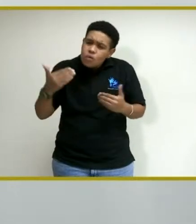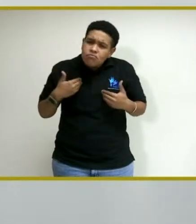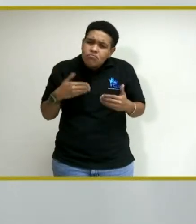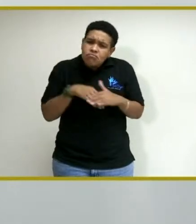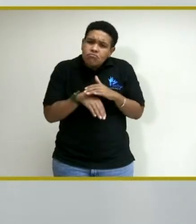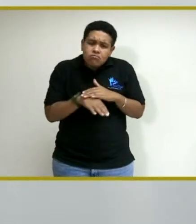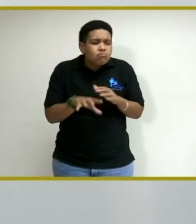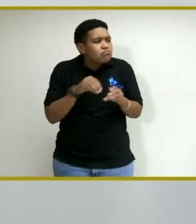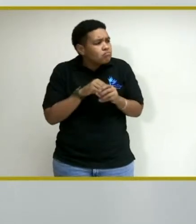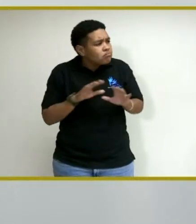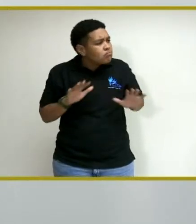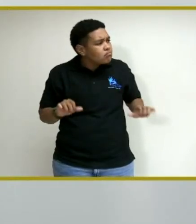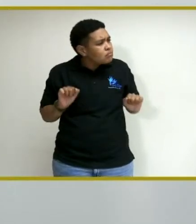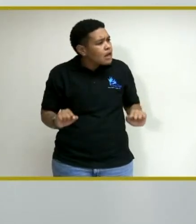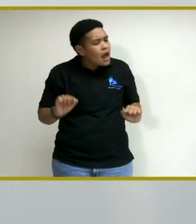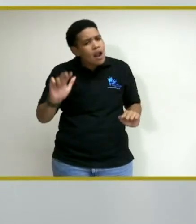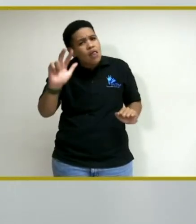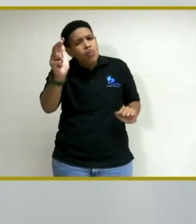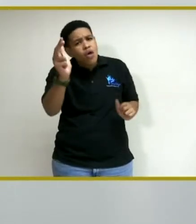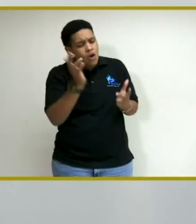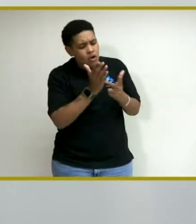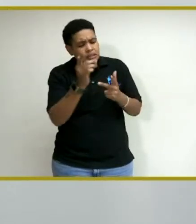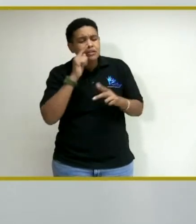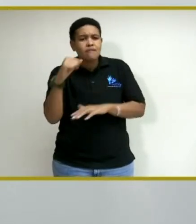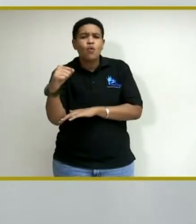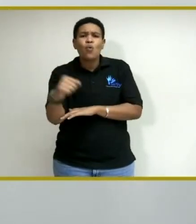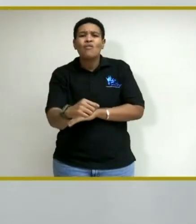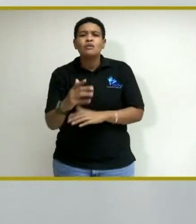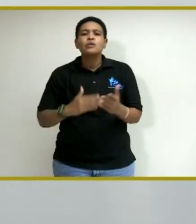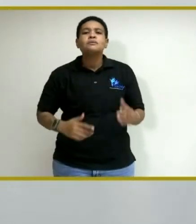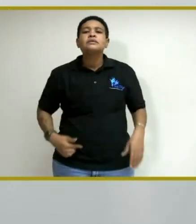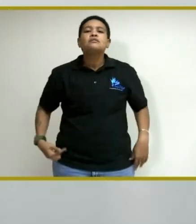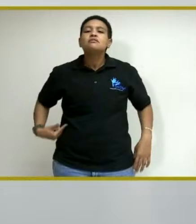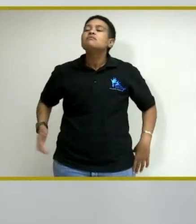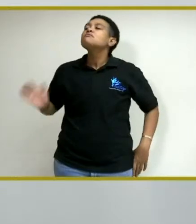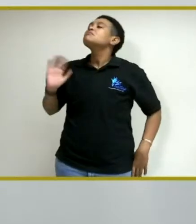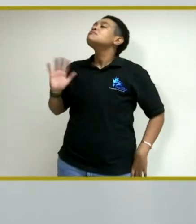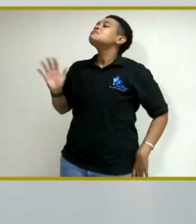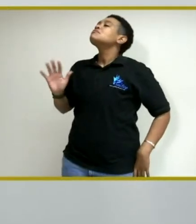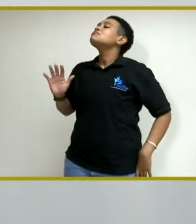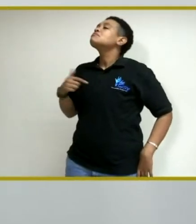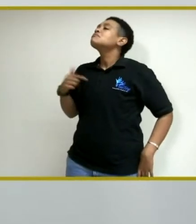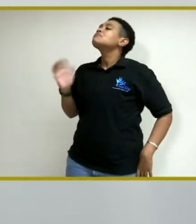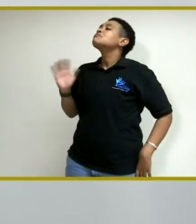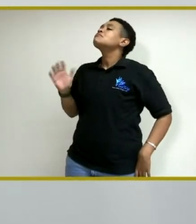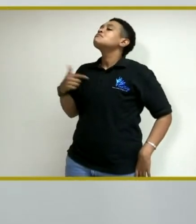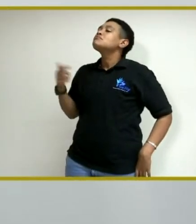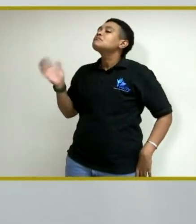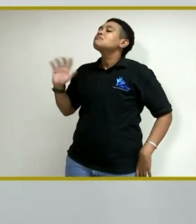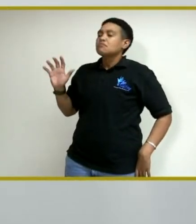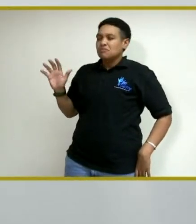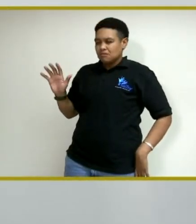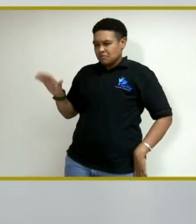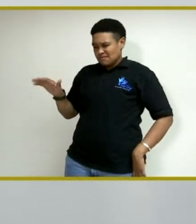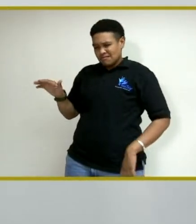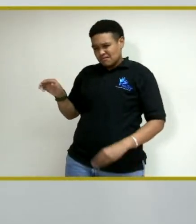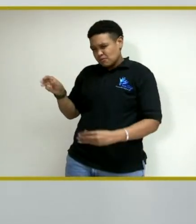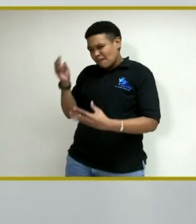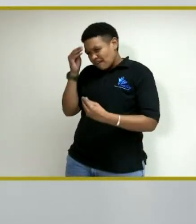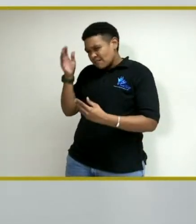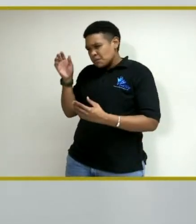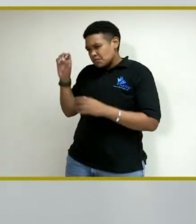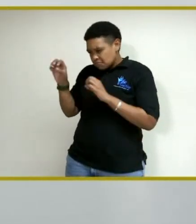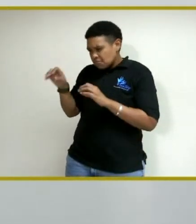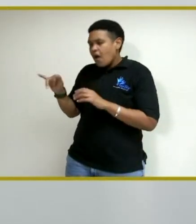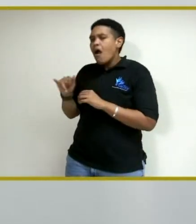And then, of course, the third is to overcome hesitancy by providing information to persons who are uncertain or who